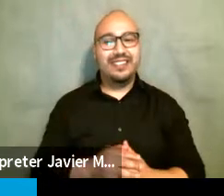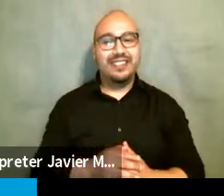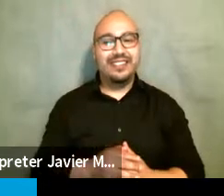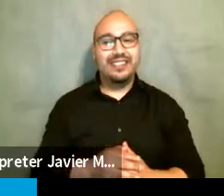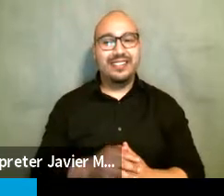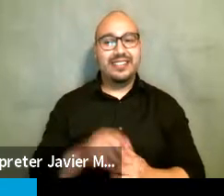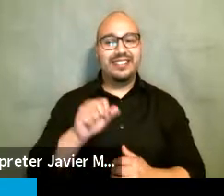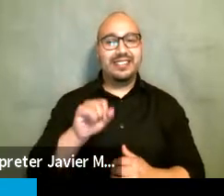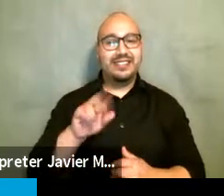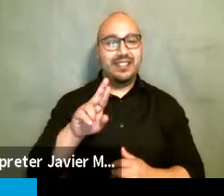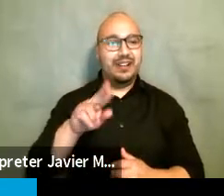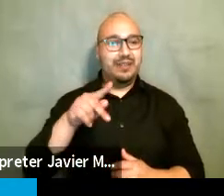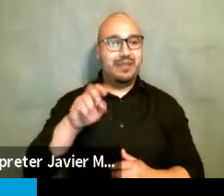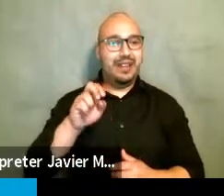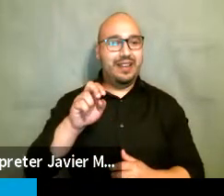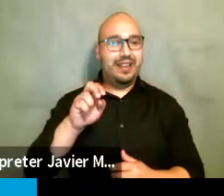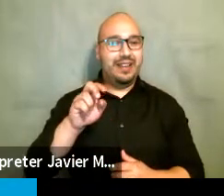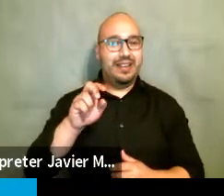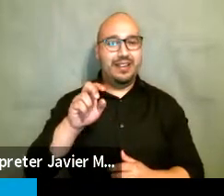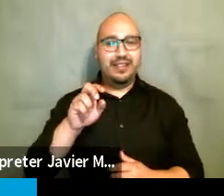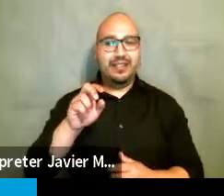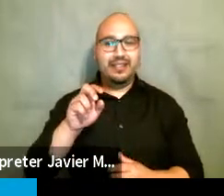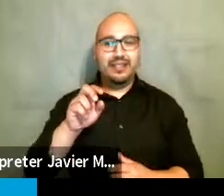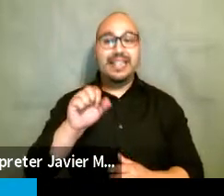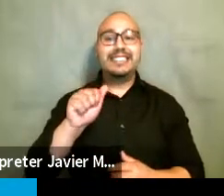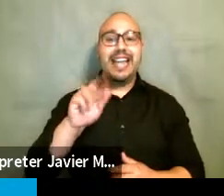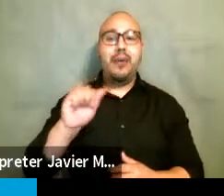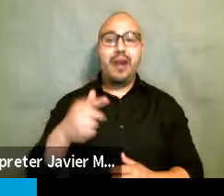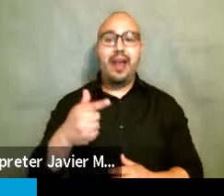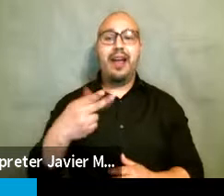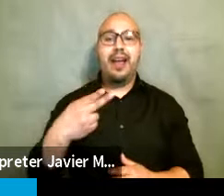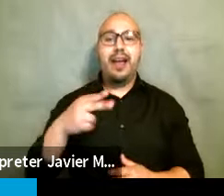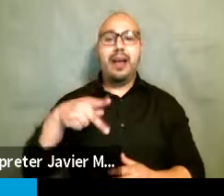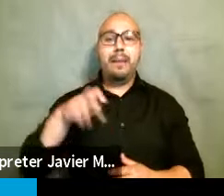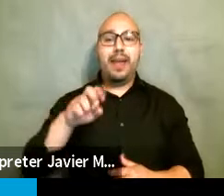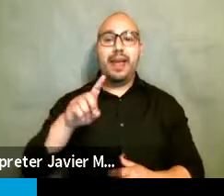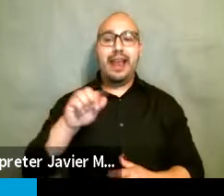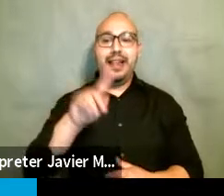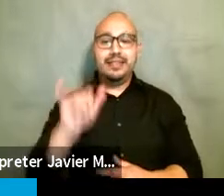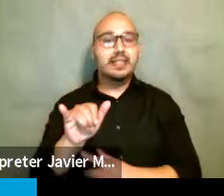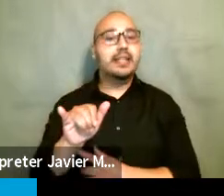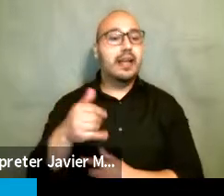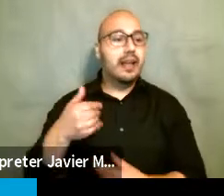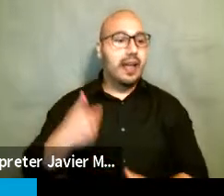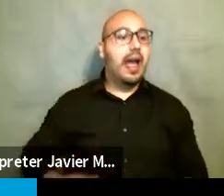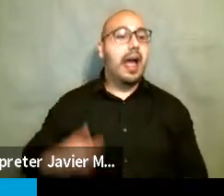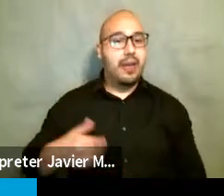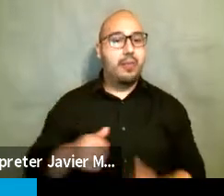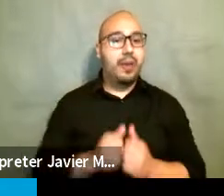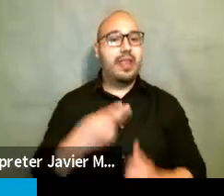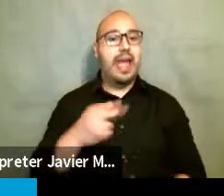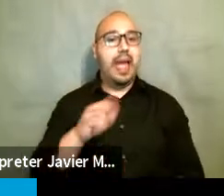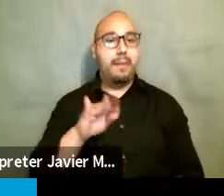Habitat for Humanity. Hello, thank you so much for having us. I am with Habitat for Humanity Greater Fresno